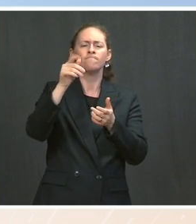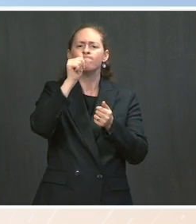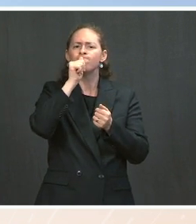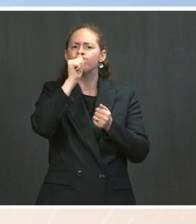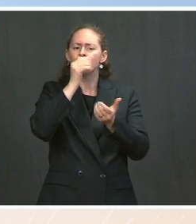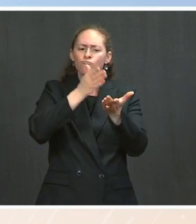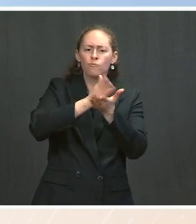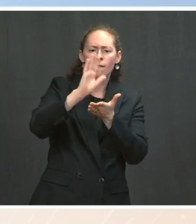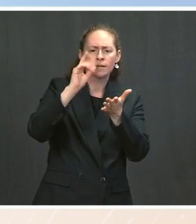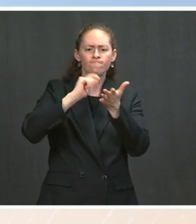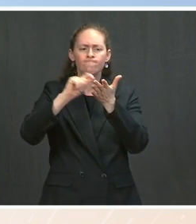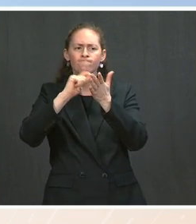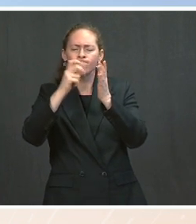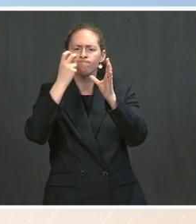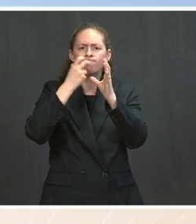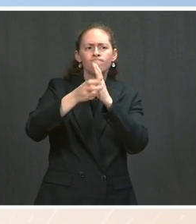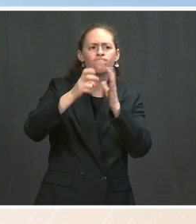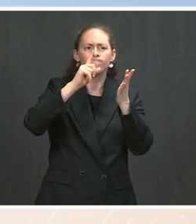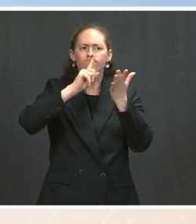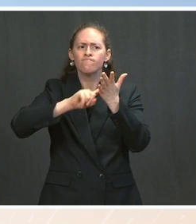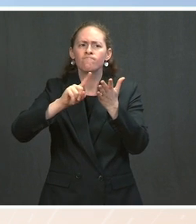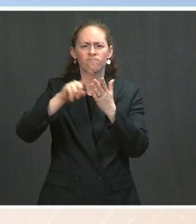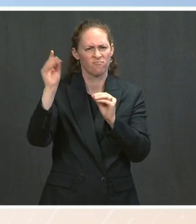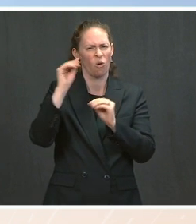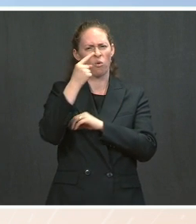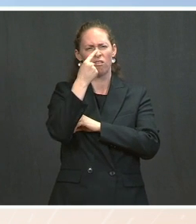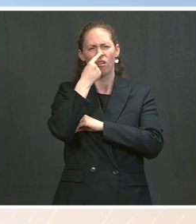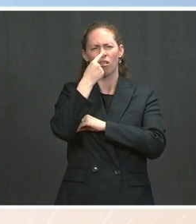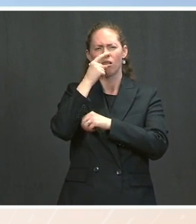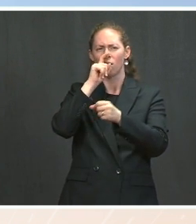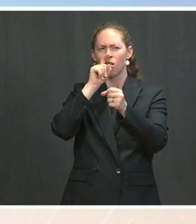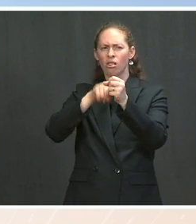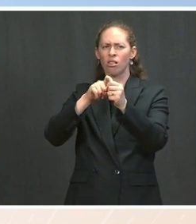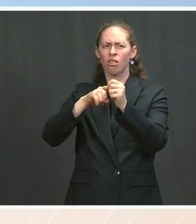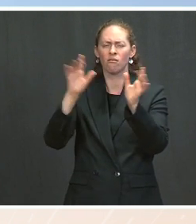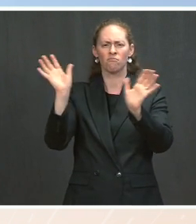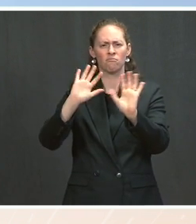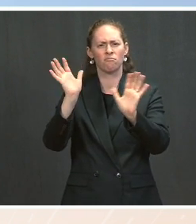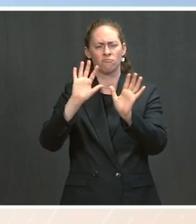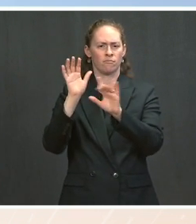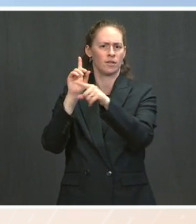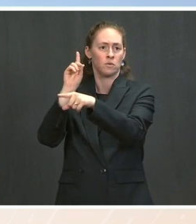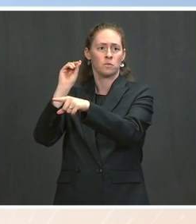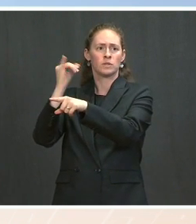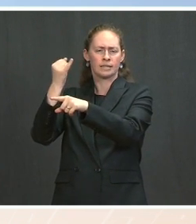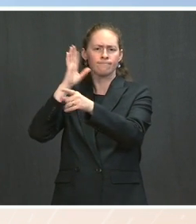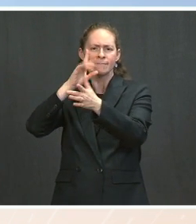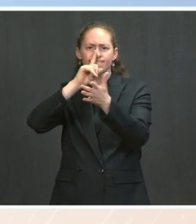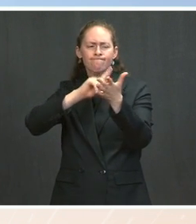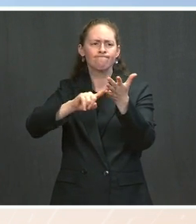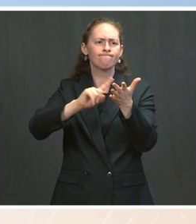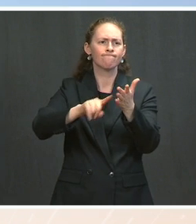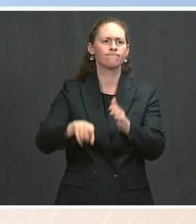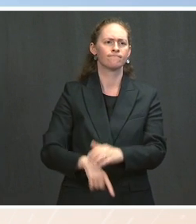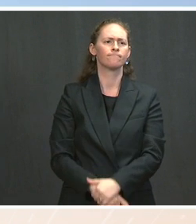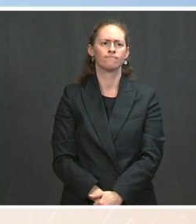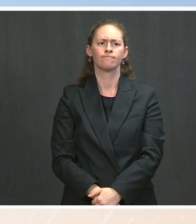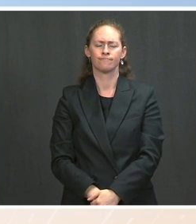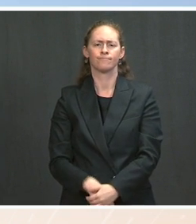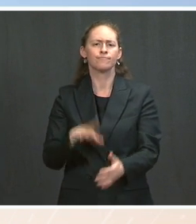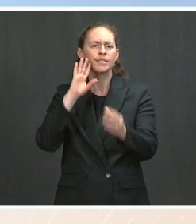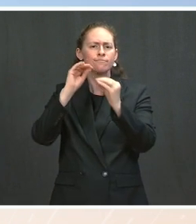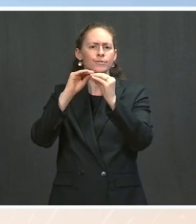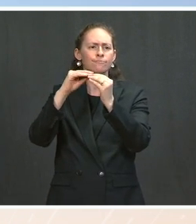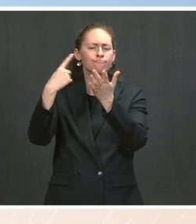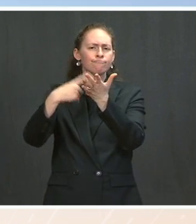hear their concerns about recent notices, and they certainly intend to use the Holder model as their model, not the model of the